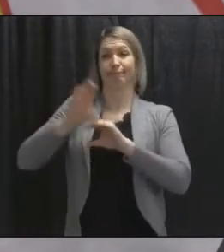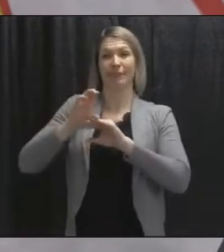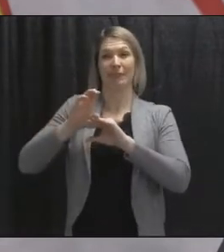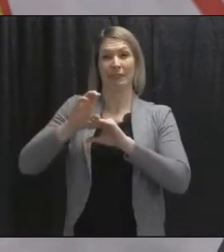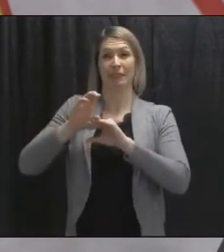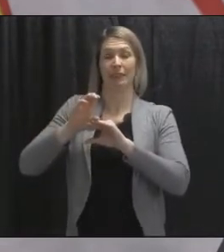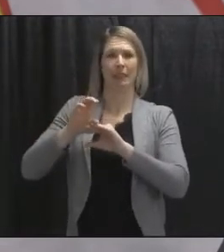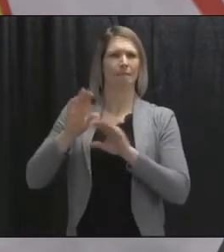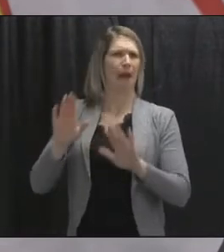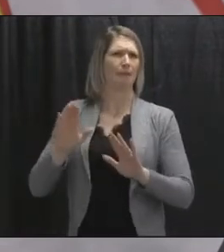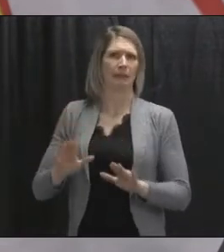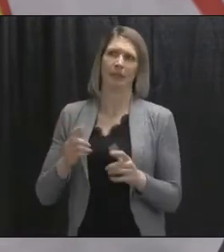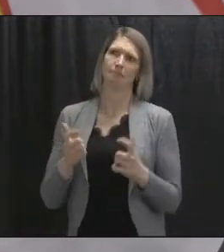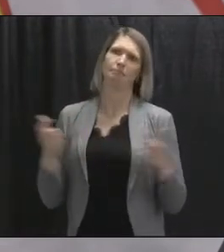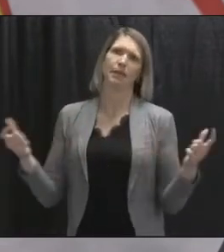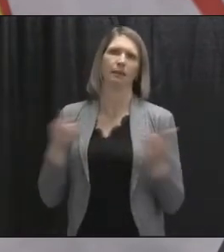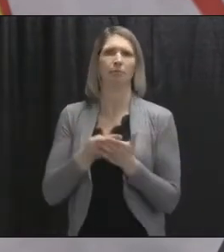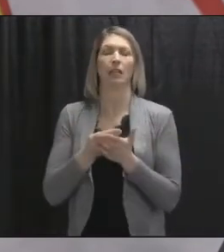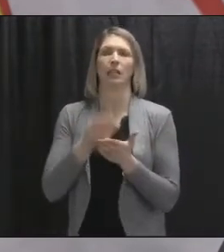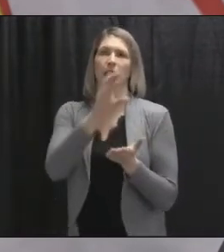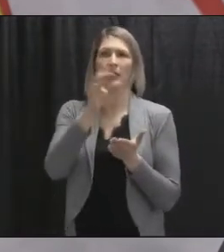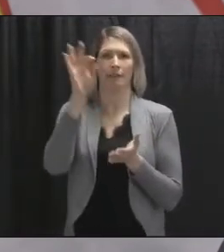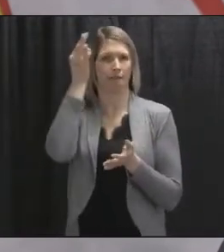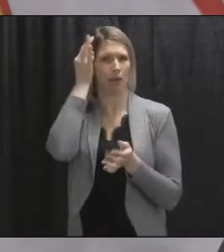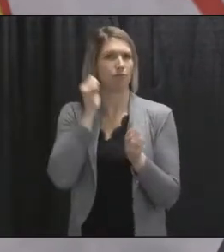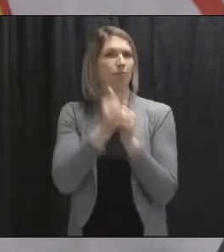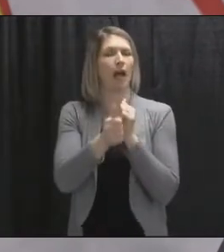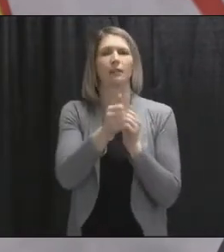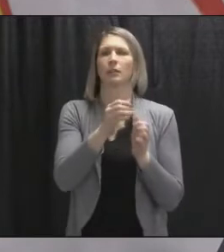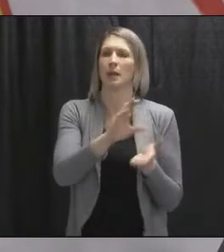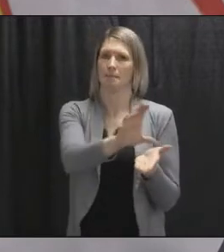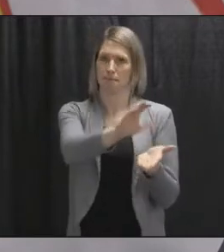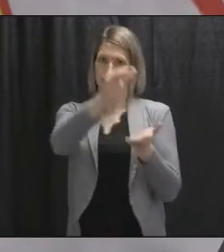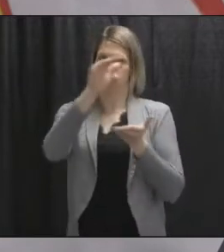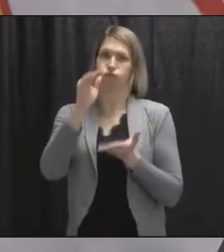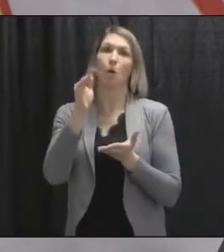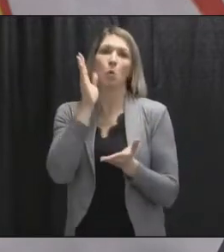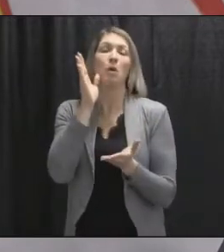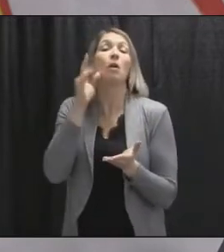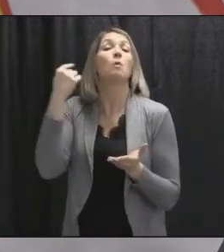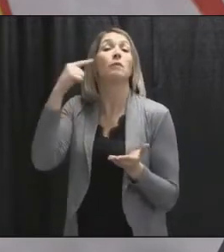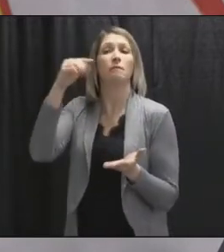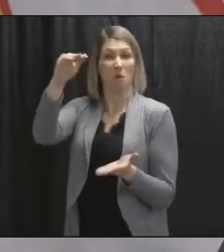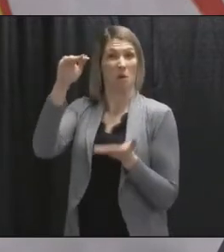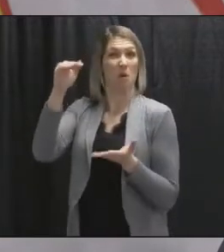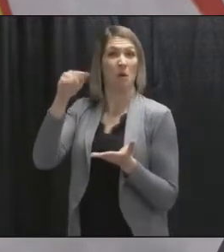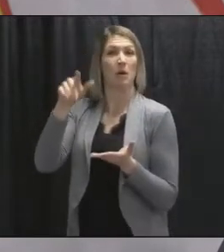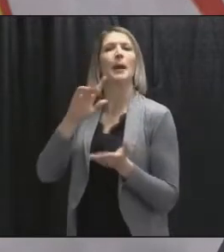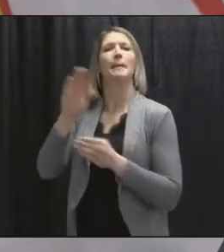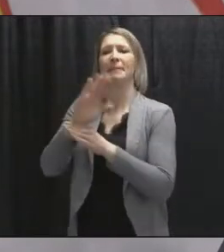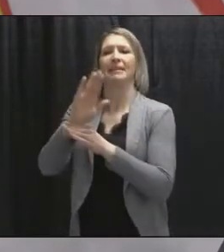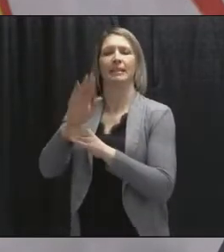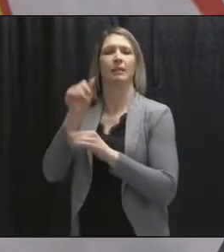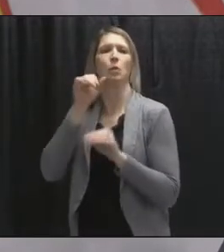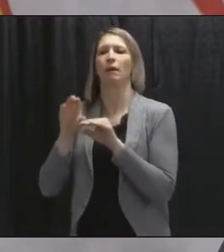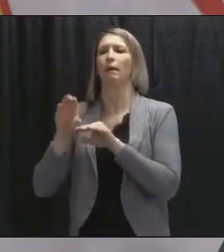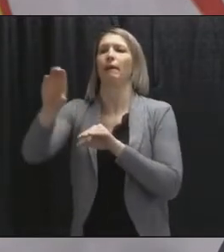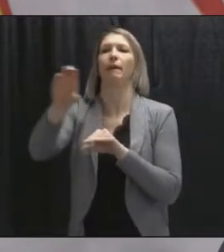to avoid laying off employees during this global pandemic, encourage those companies to rehire workers, and offering them